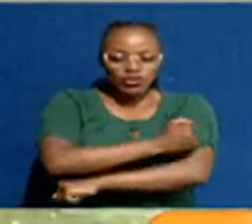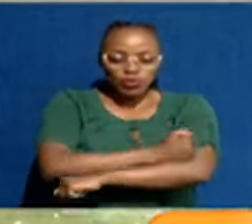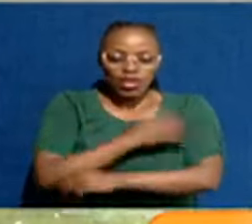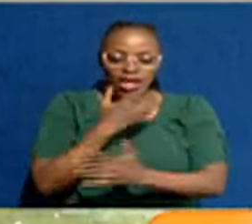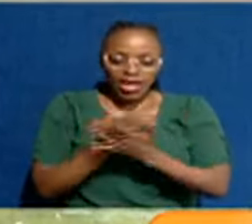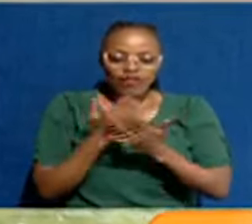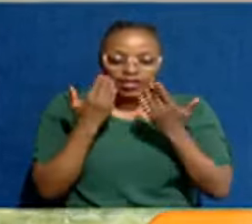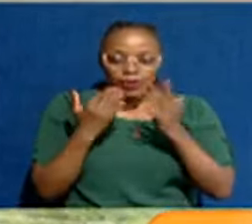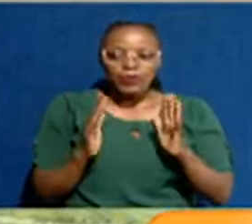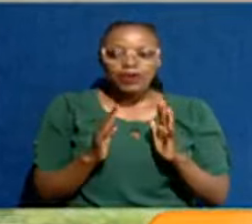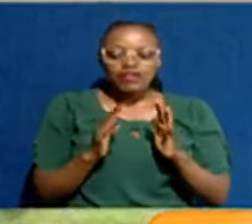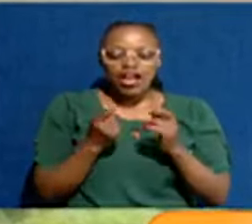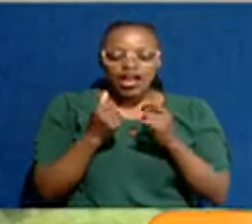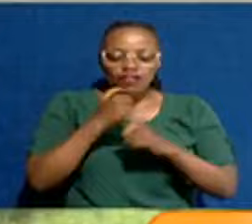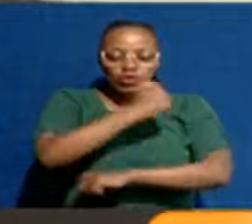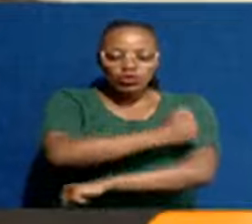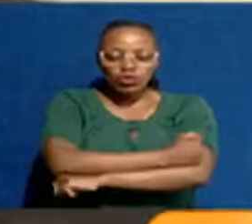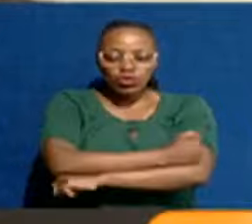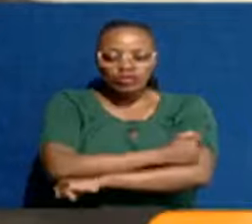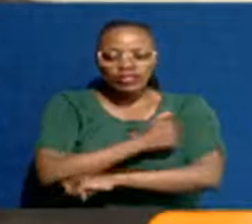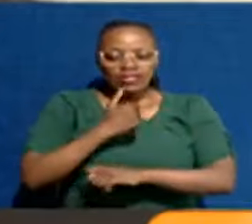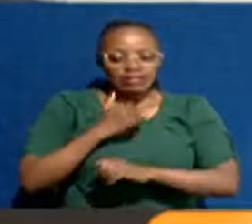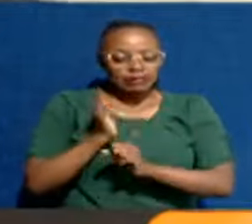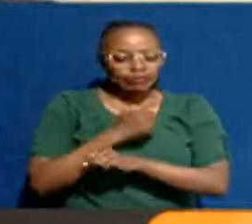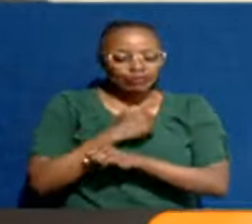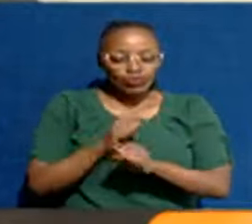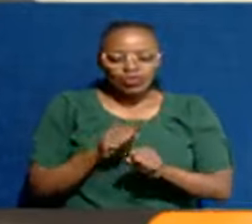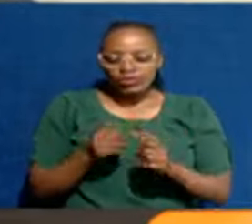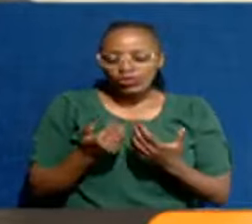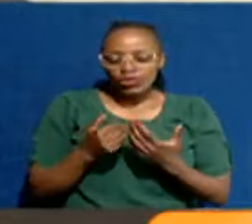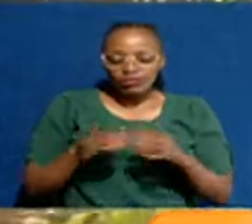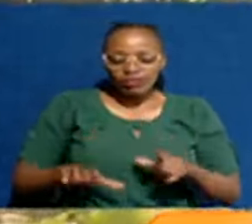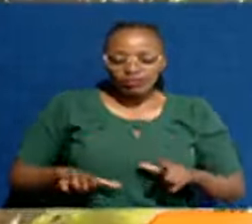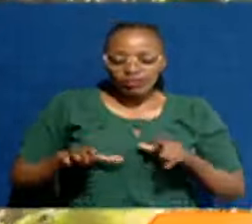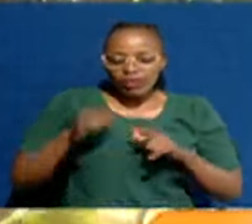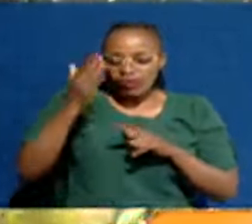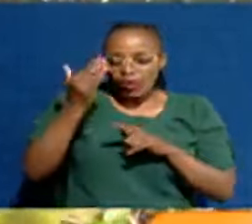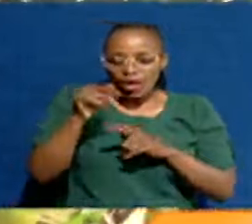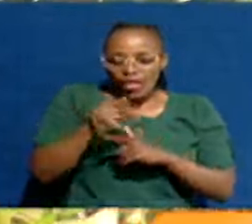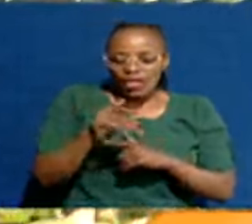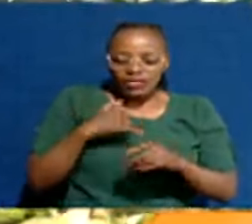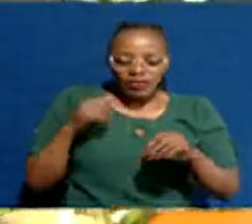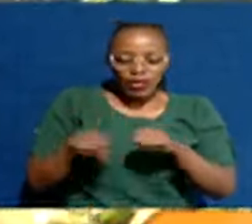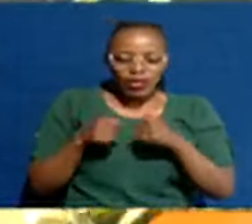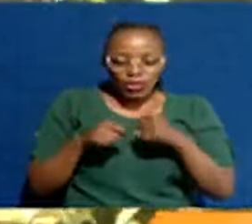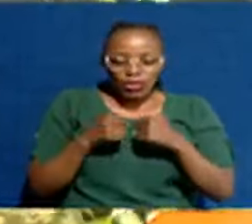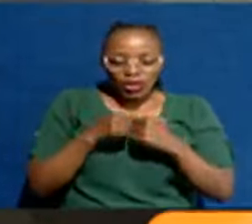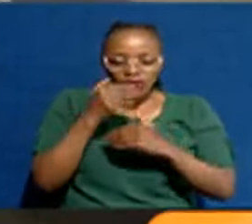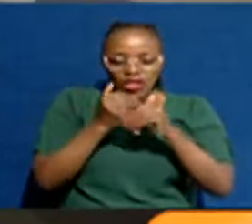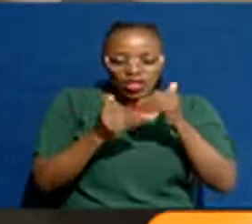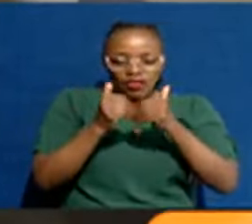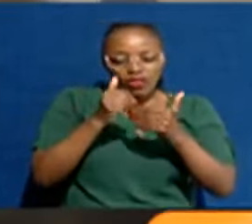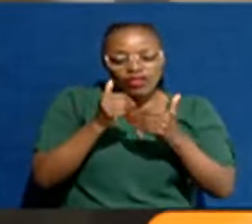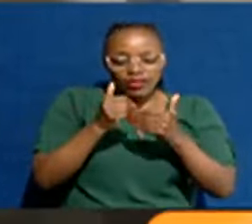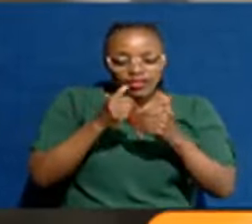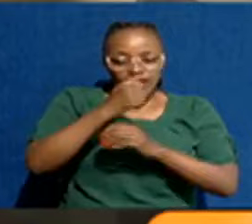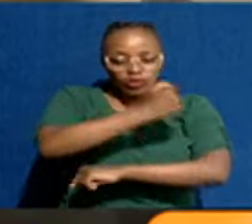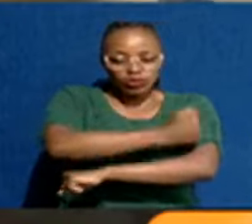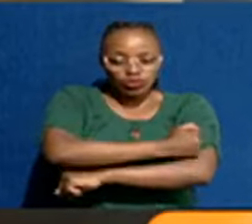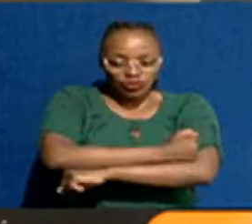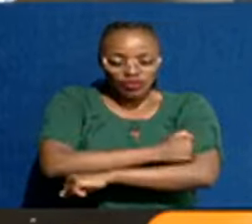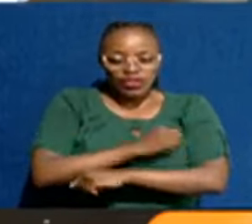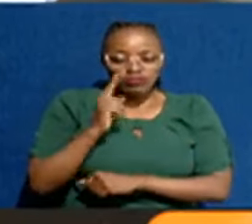evident. A number of schools remain uninhabitable from the remnants of the floods that have damaged infrastructure in the learning institutions.